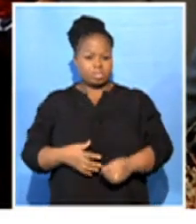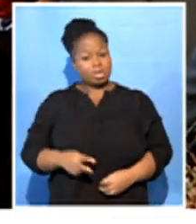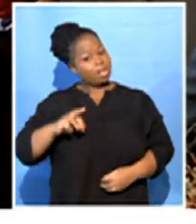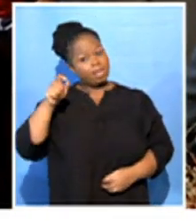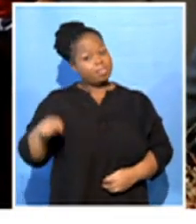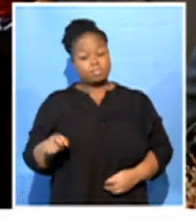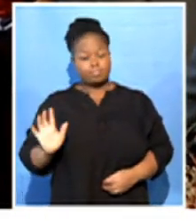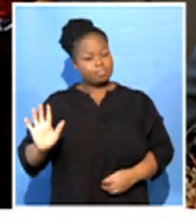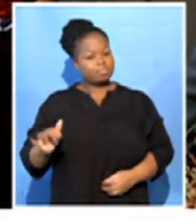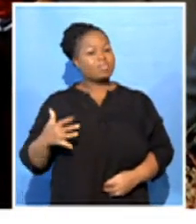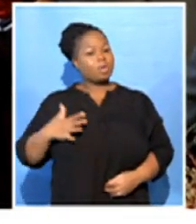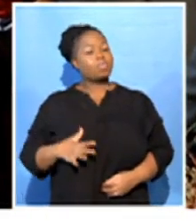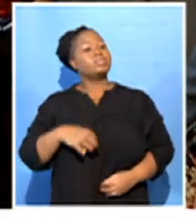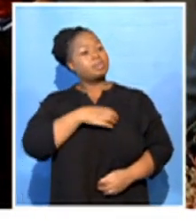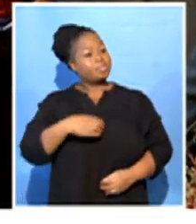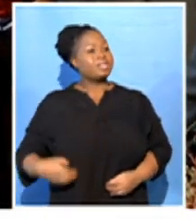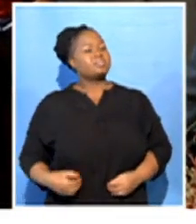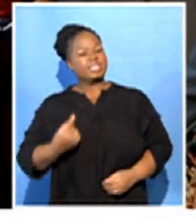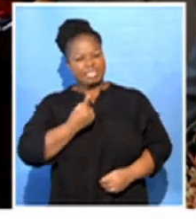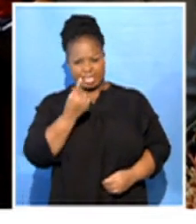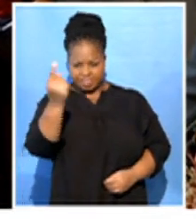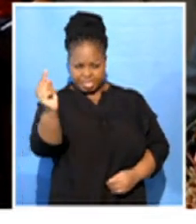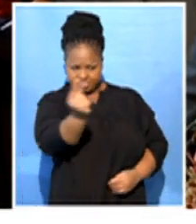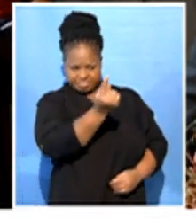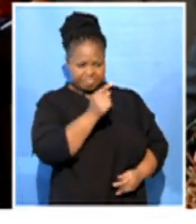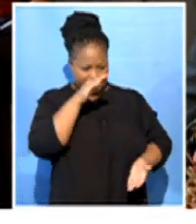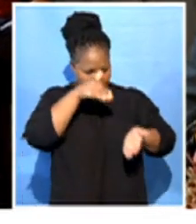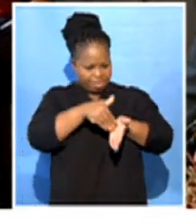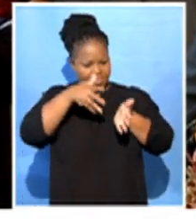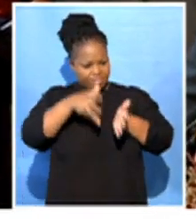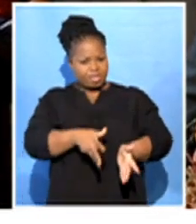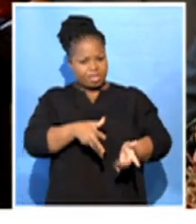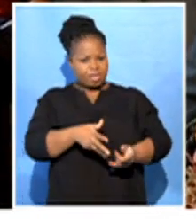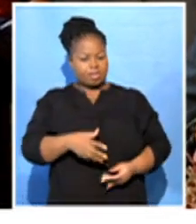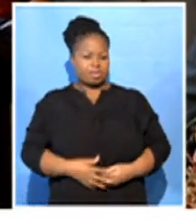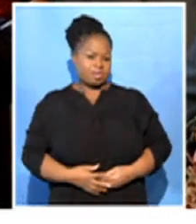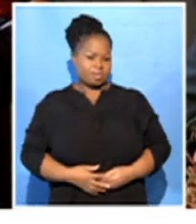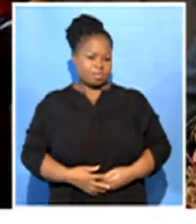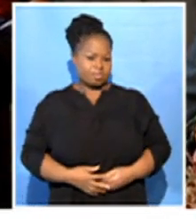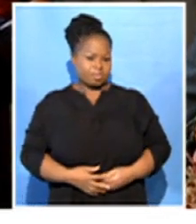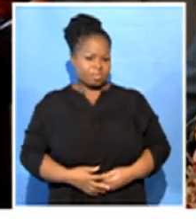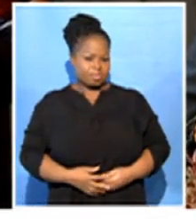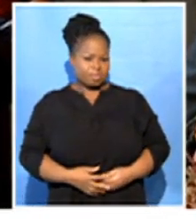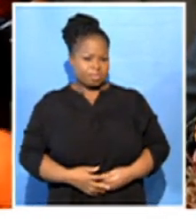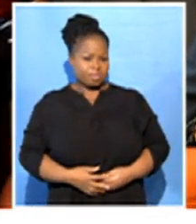andimfuna omnye umntu, ndifuna yena siqo akeze apha abone le ntsizi sikuyo.